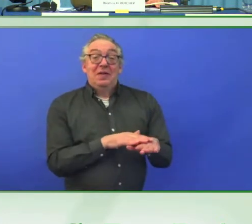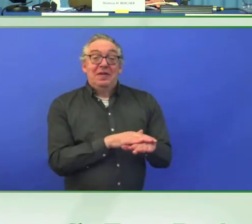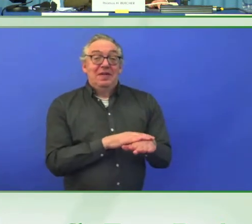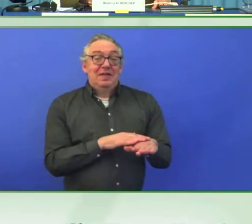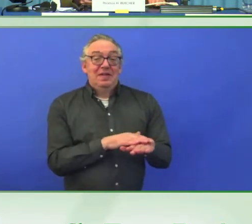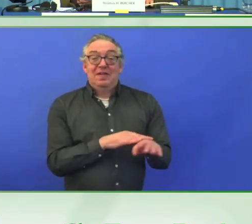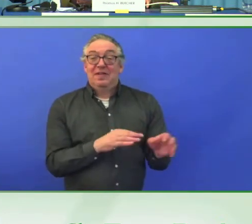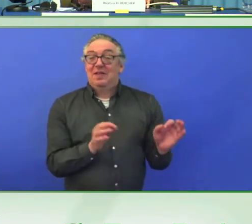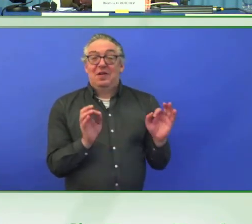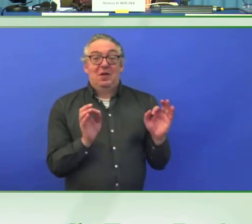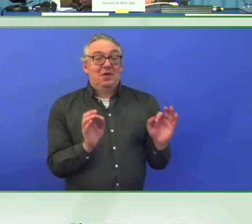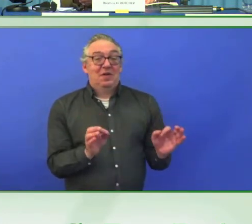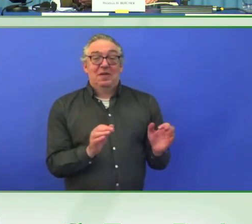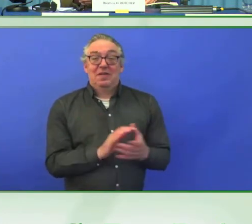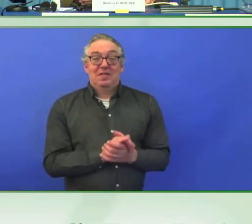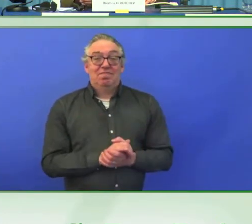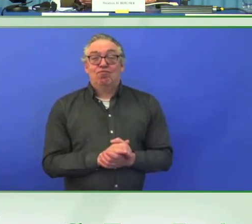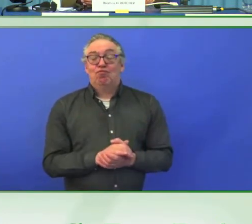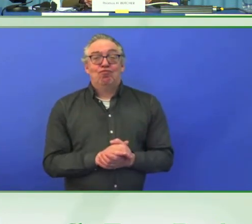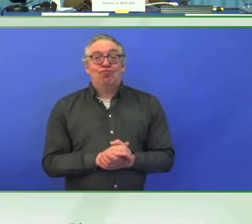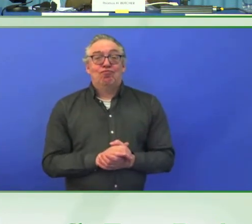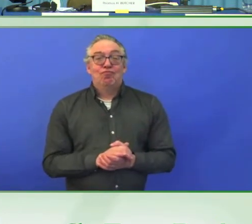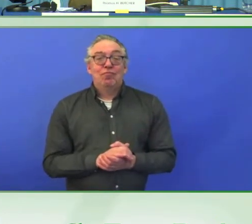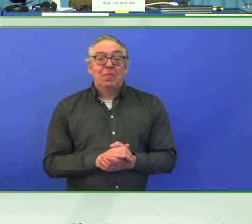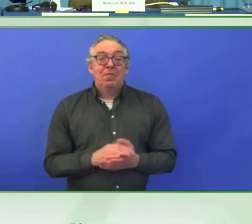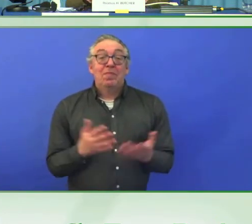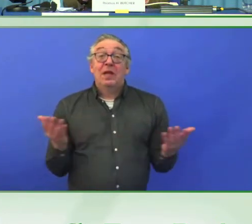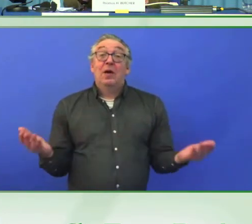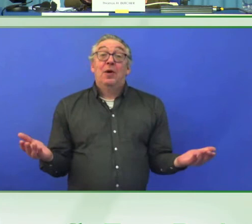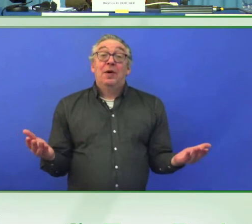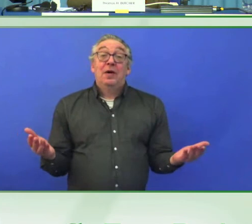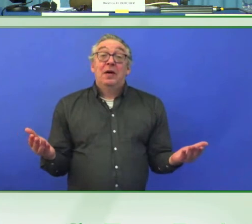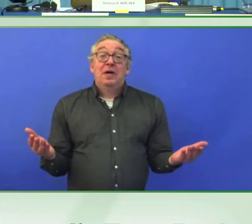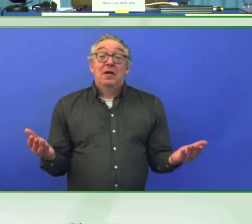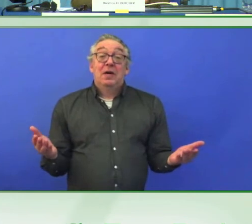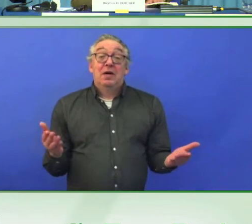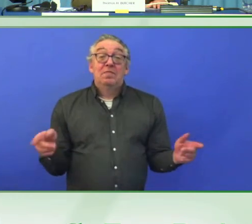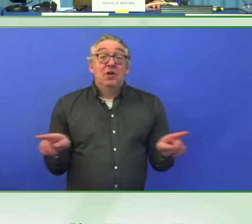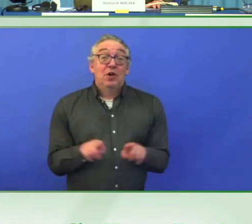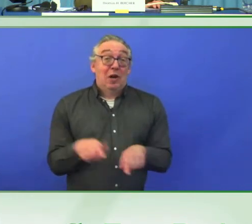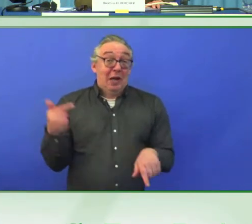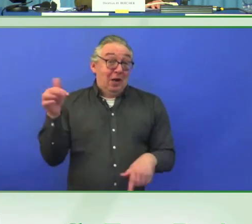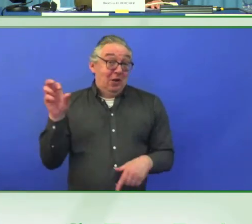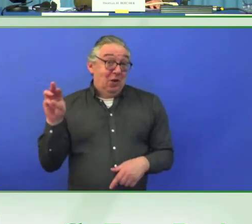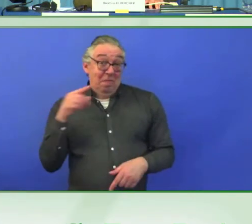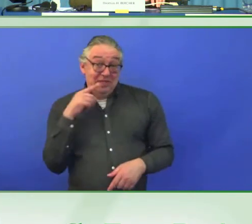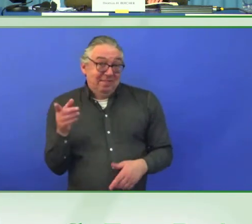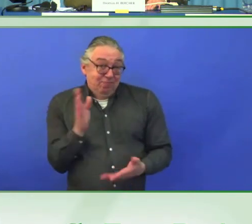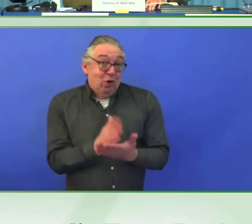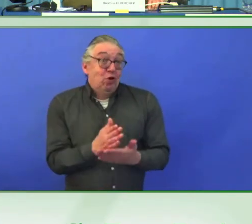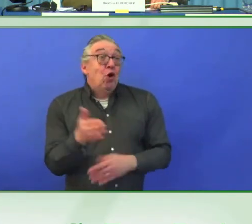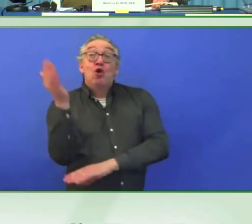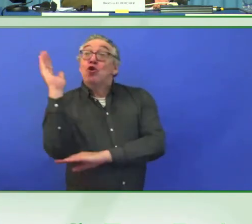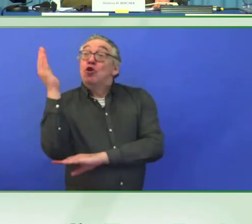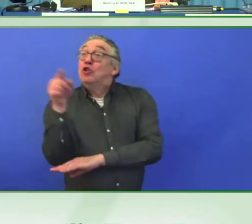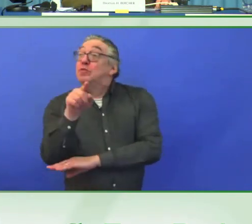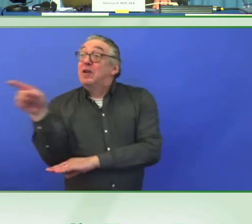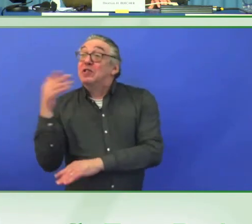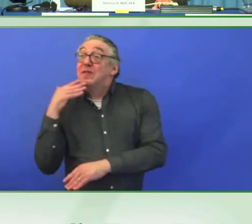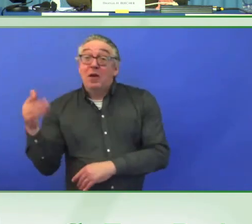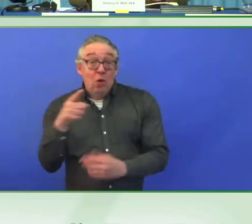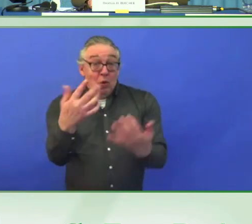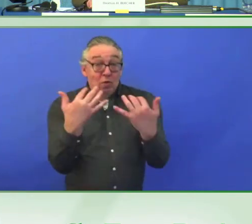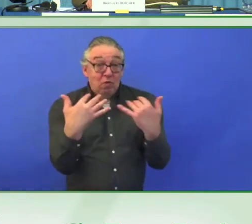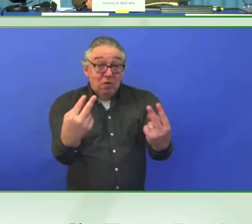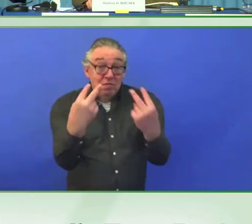get a chance, but next time. Yeah, obviously, yes, as Tom said, thanks so much for all the speakers, for the online audience, for those in the room in Vienna.